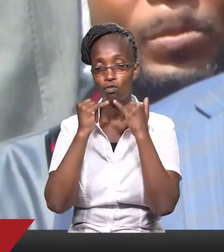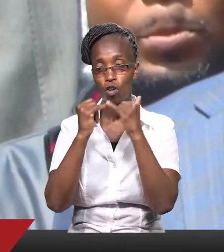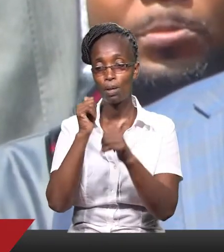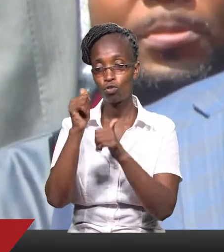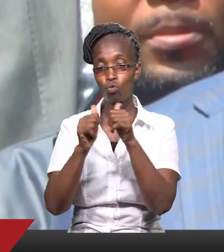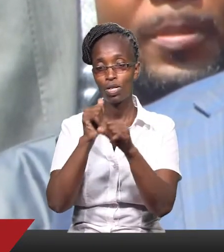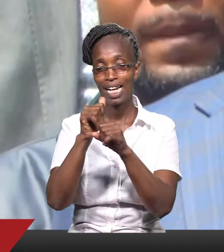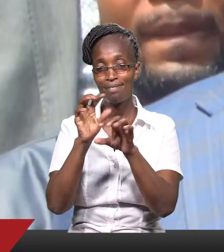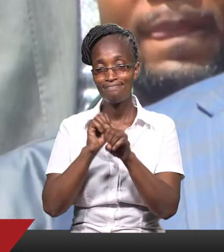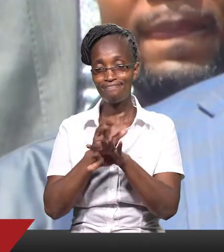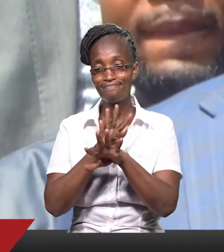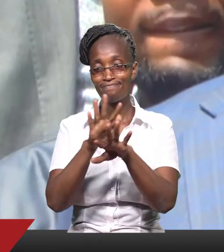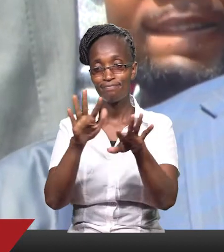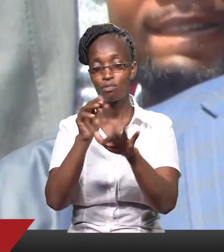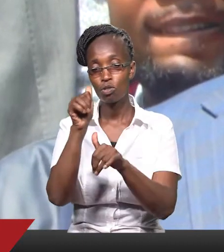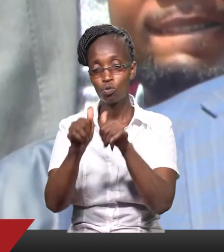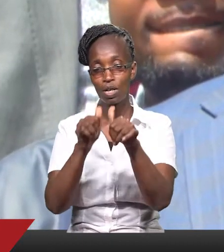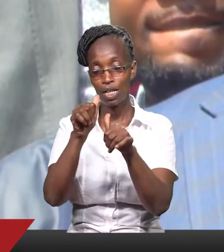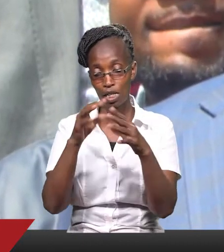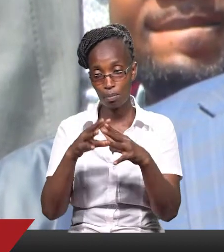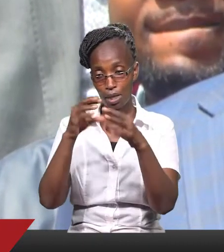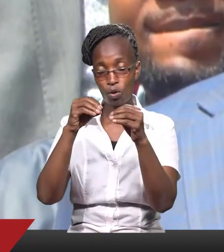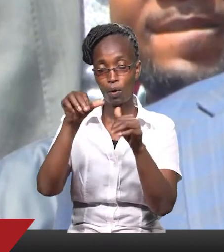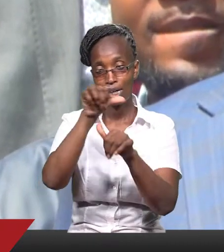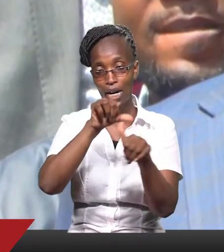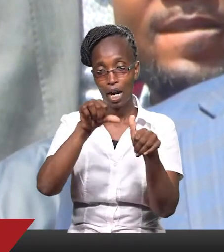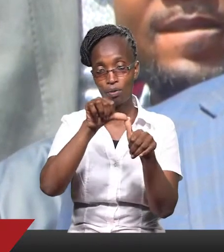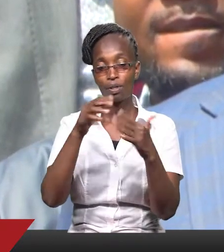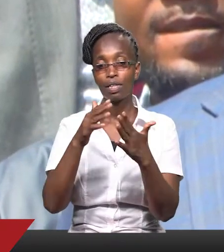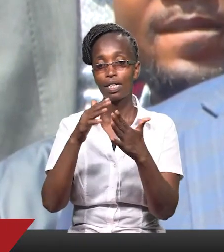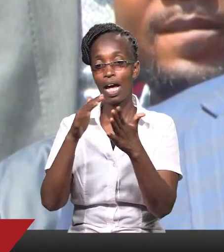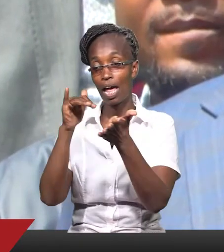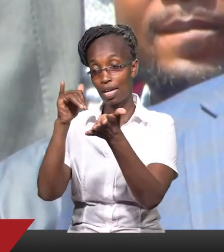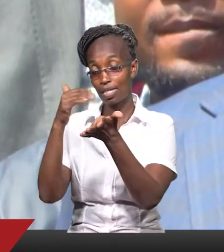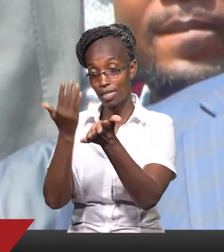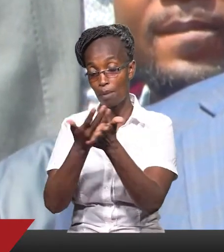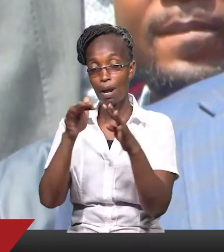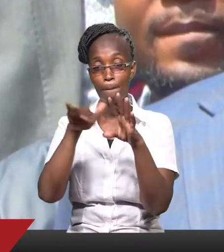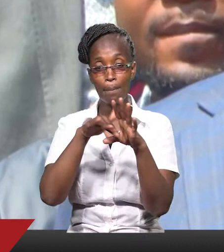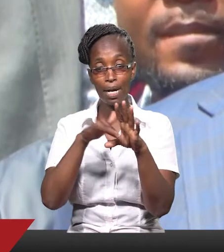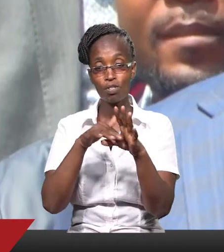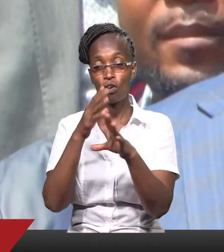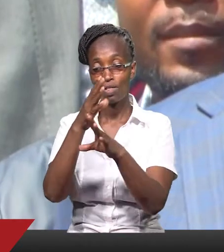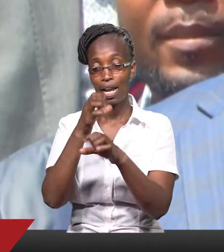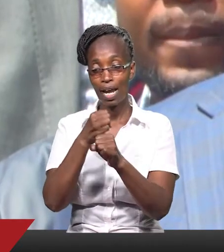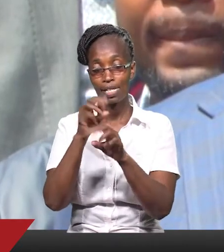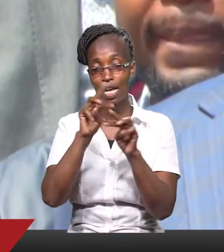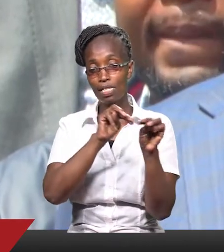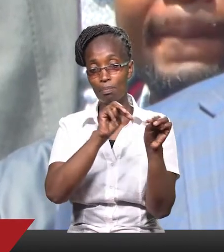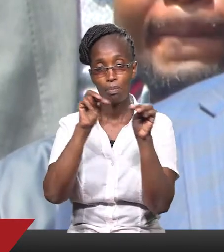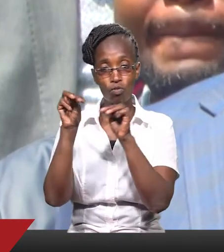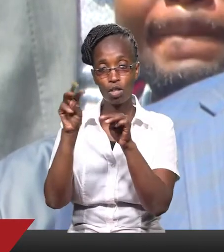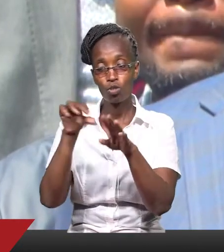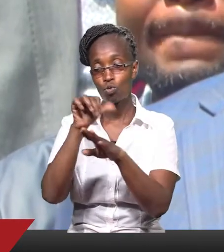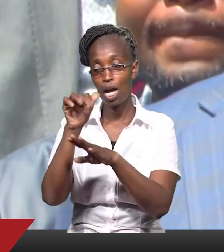misinformation and unfounded rumors during the rounds that some members of the alliance